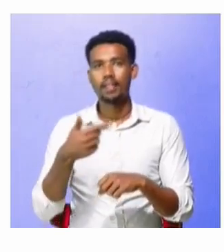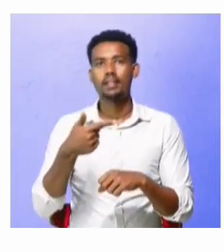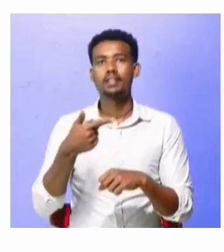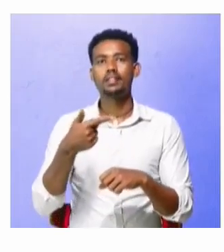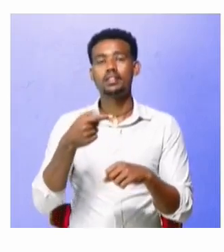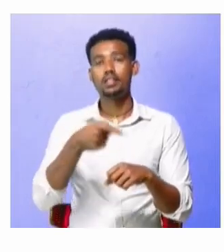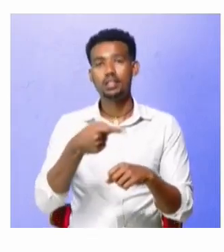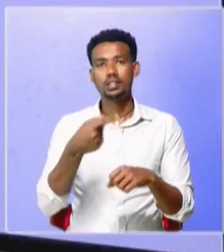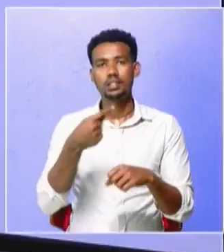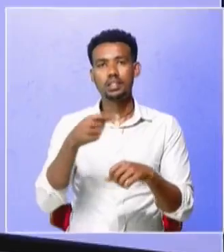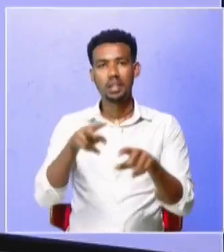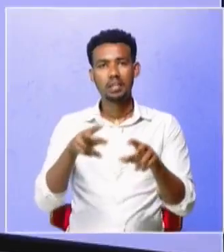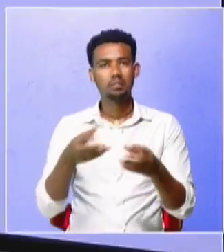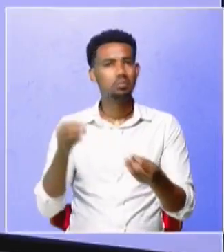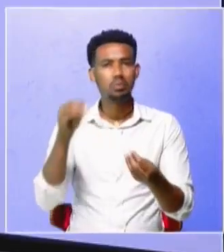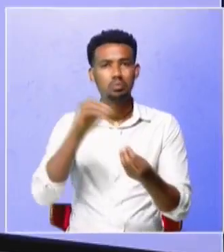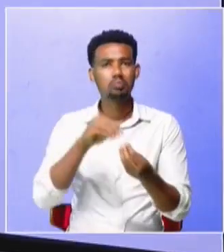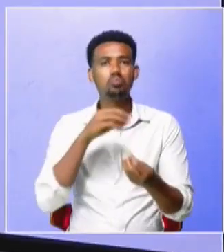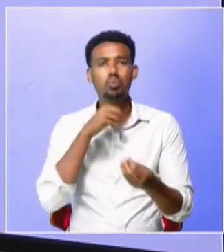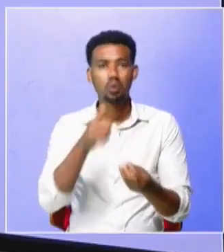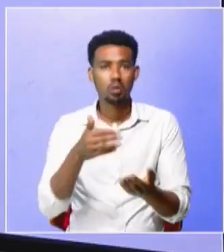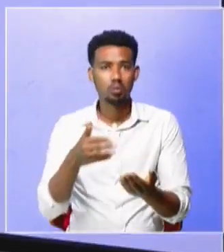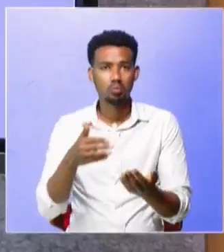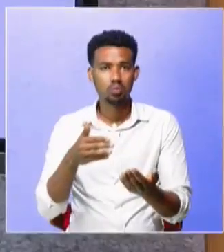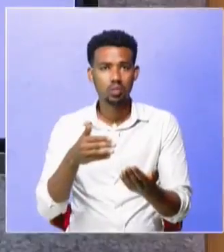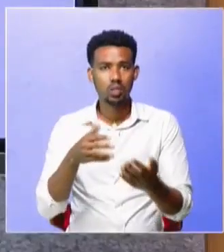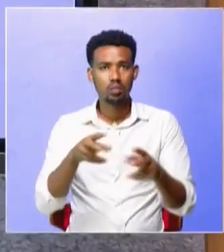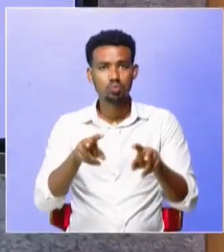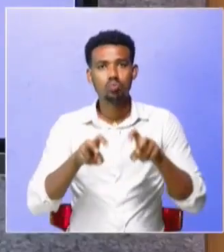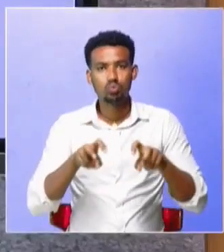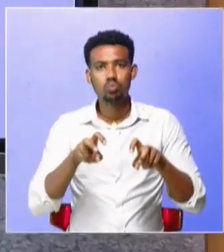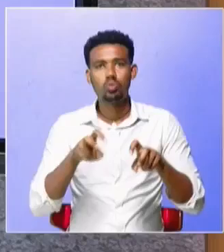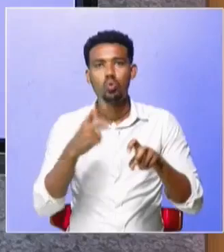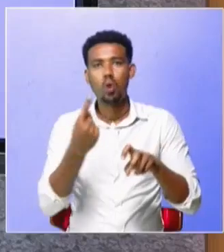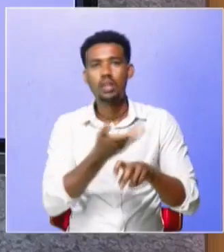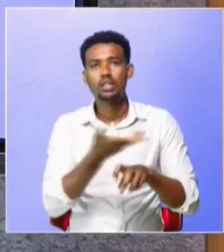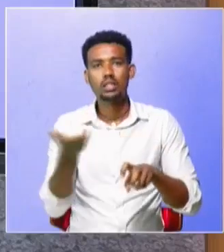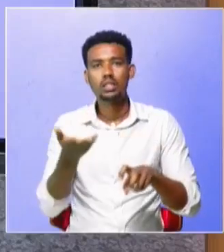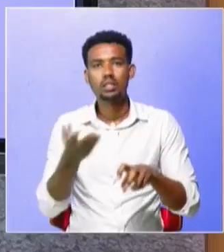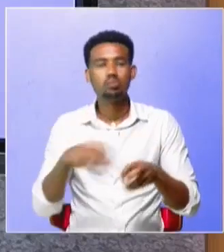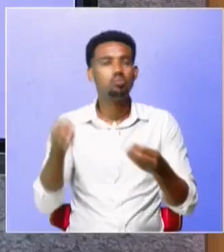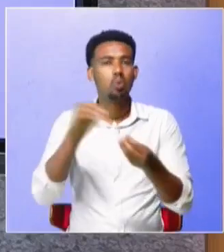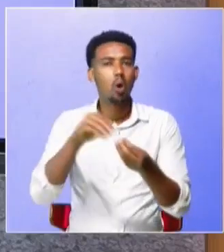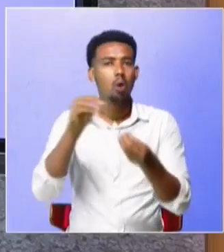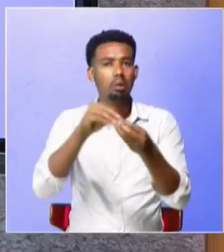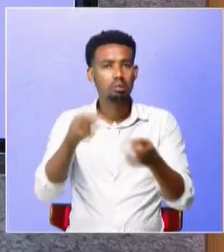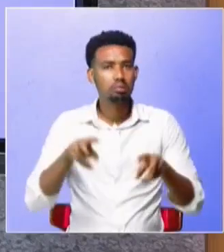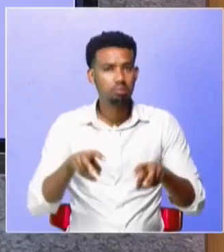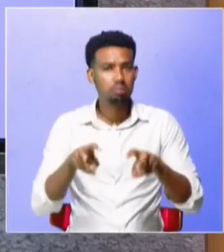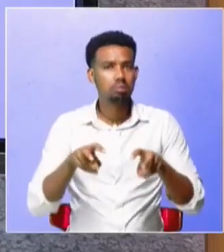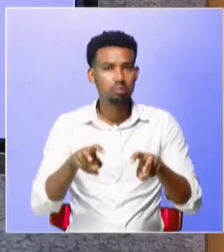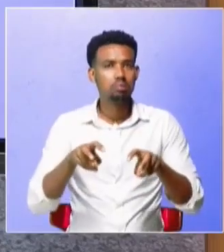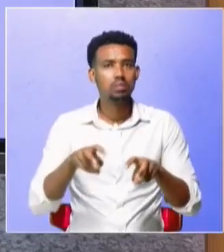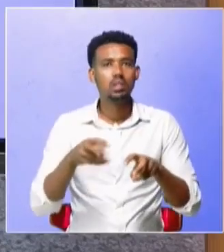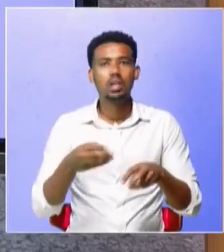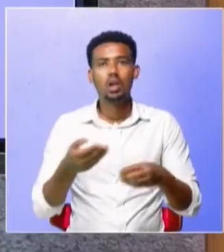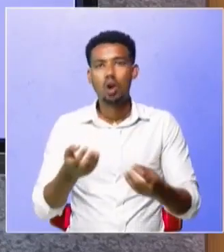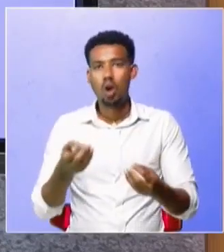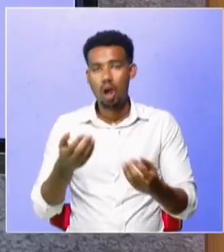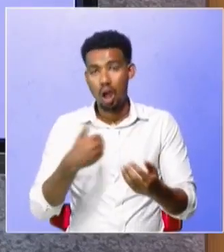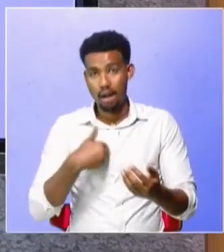What does it mean, greed? Greed means having or wanting more than you already